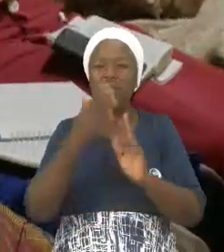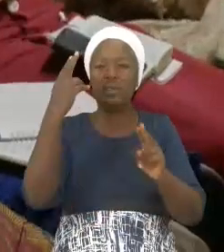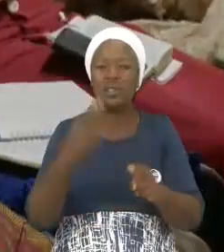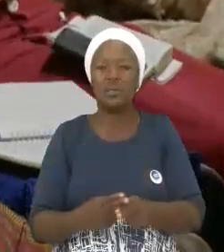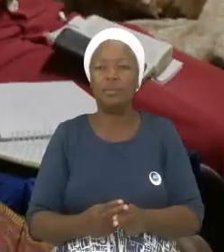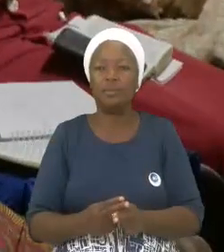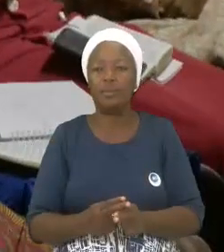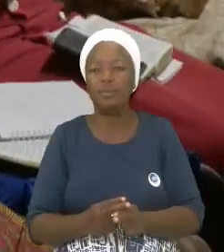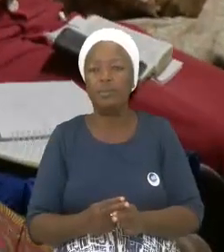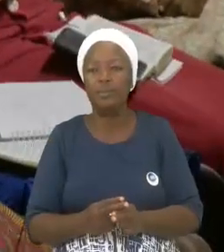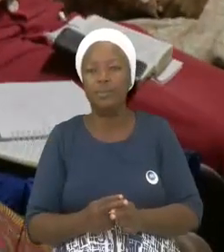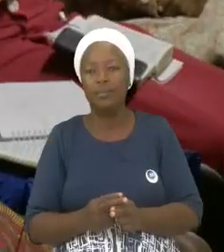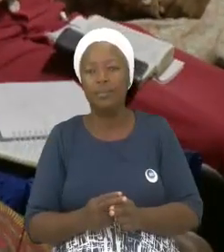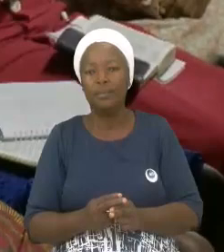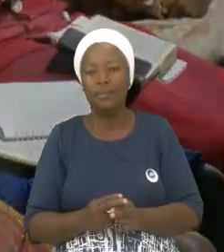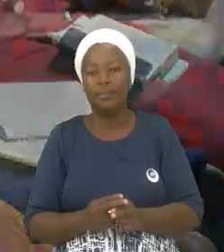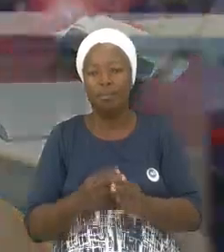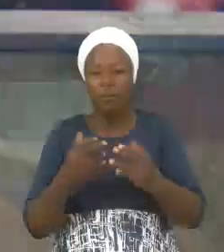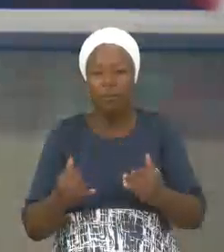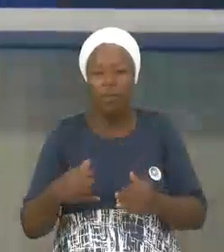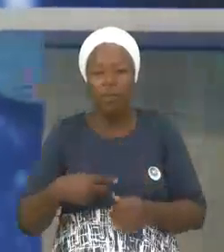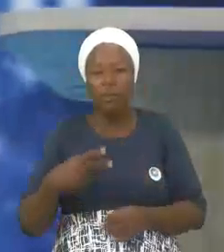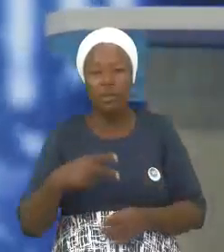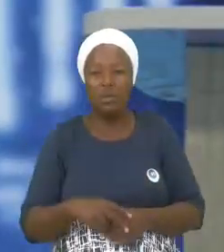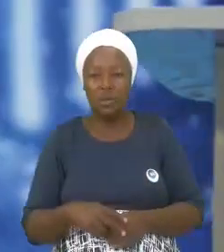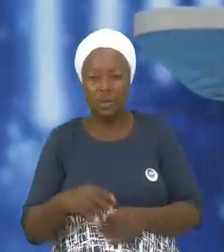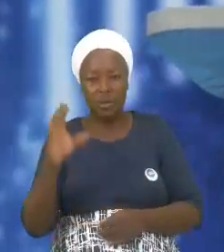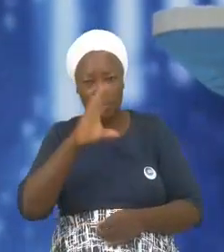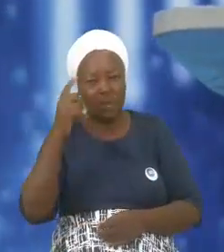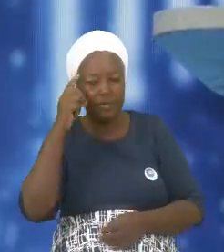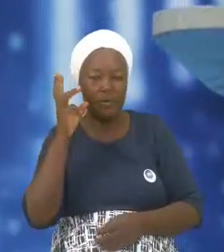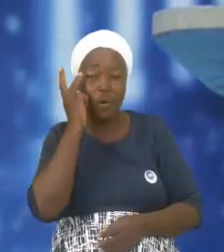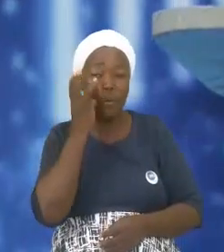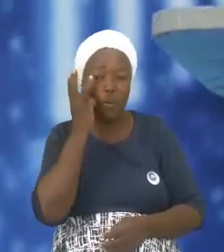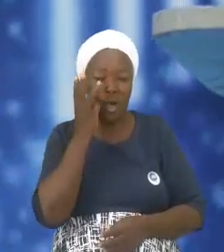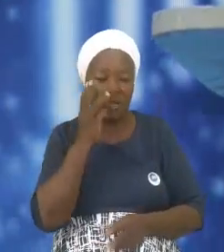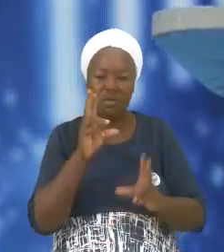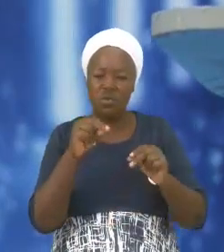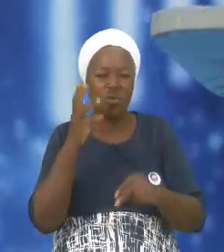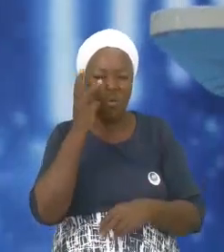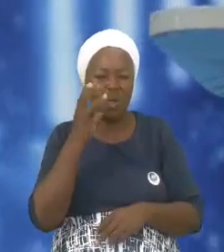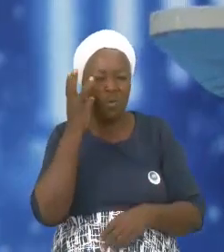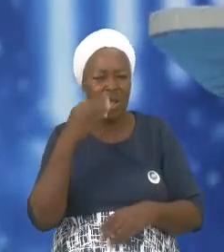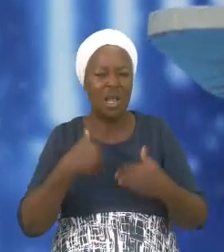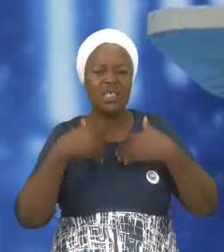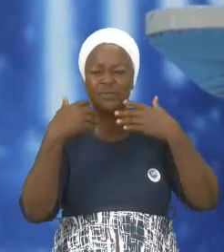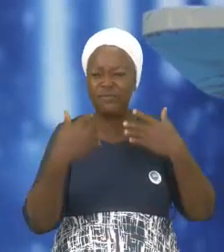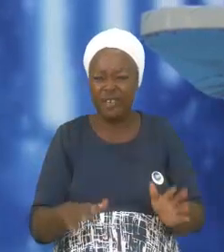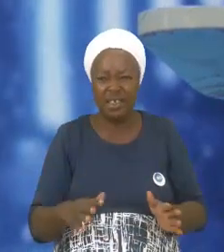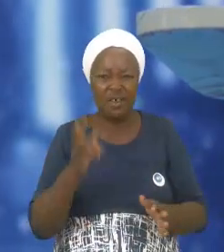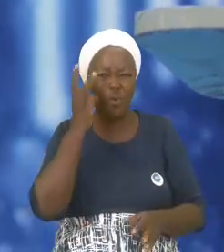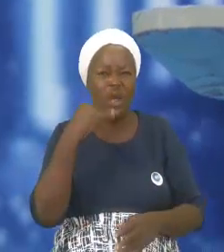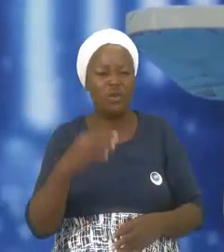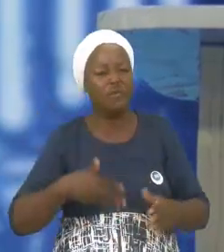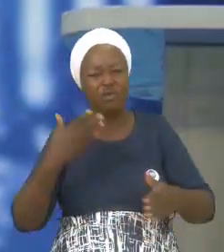name. You're looking for wine and there's no wine. The wine has finished. The wine of joy in